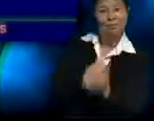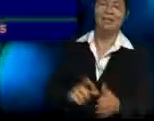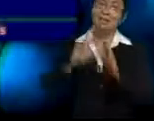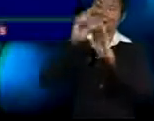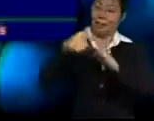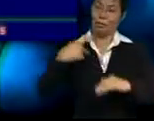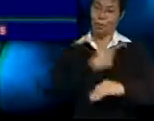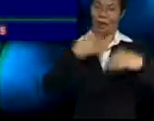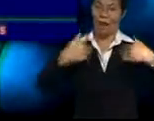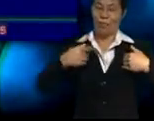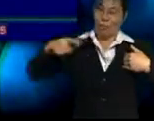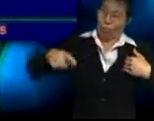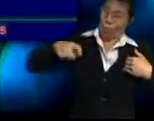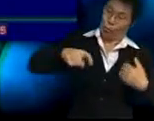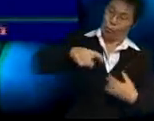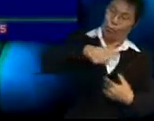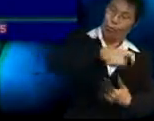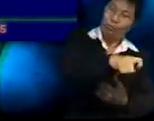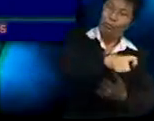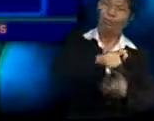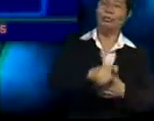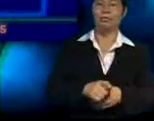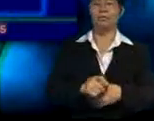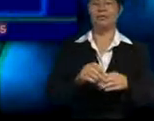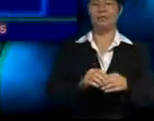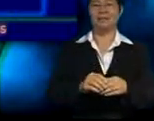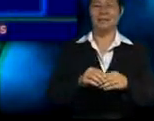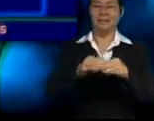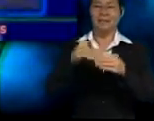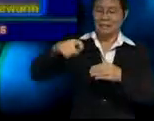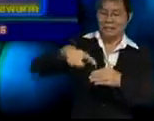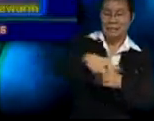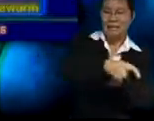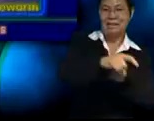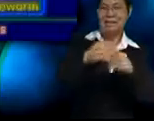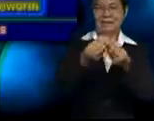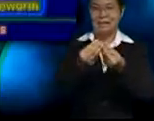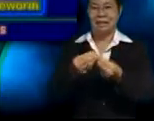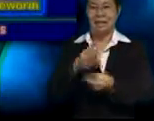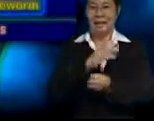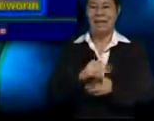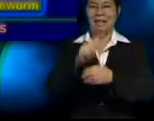Then we have the worms, for example, the earthworm and tapeworm.